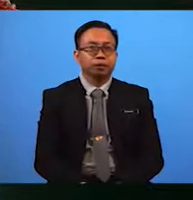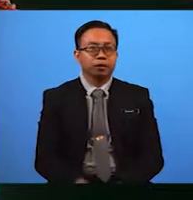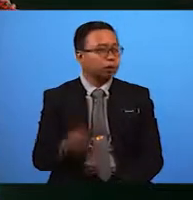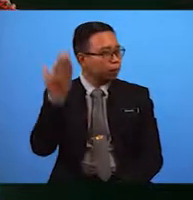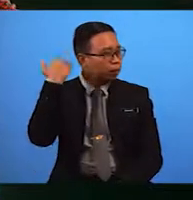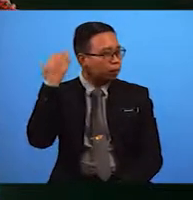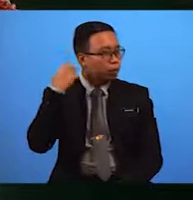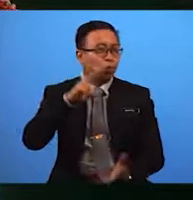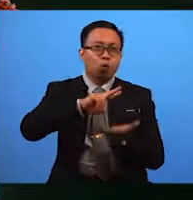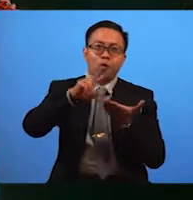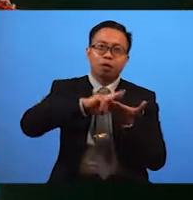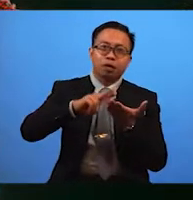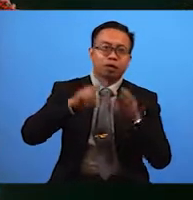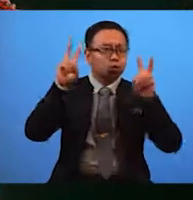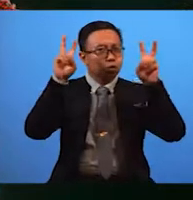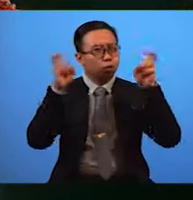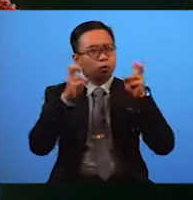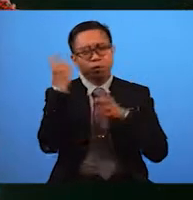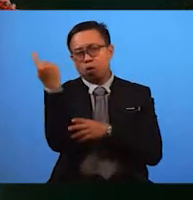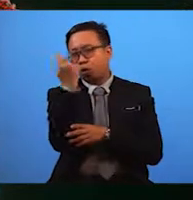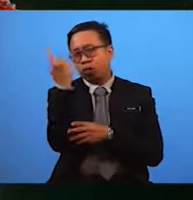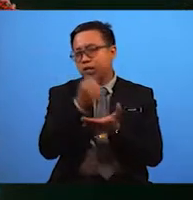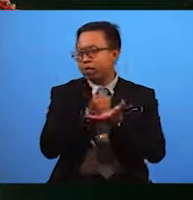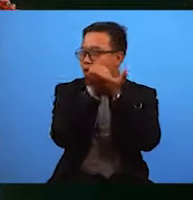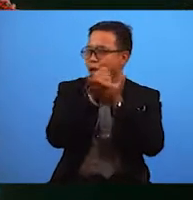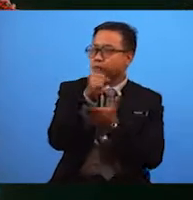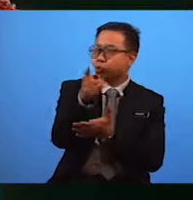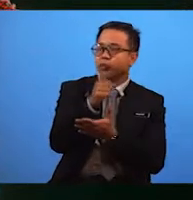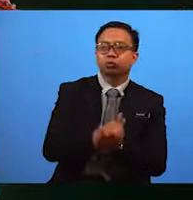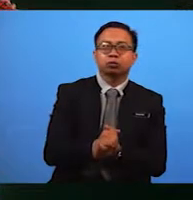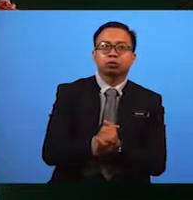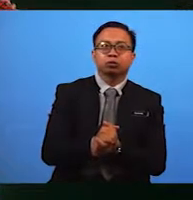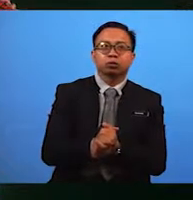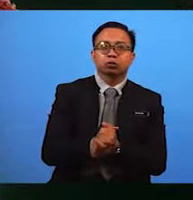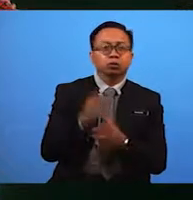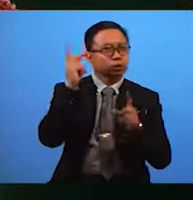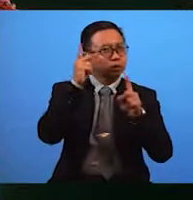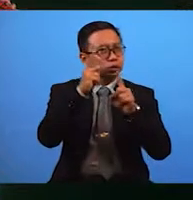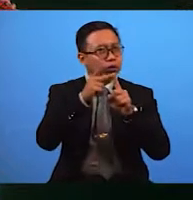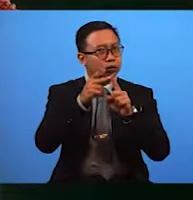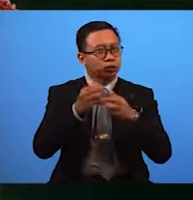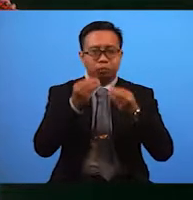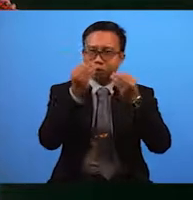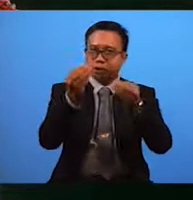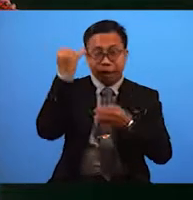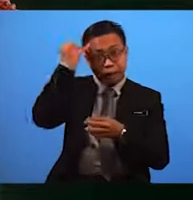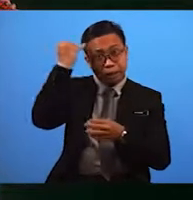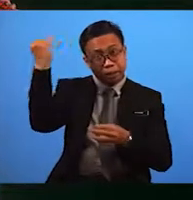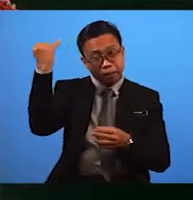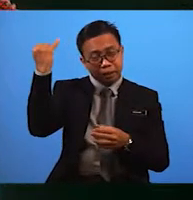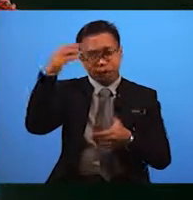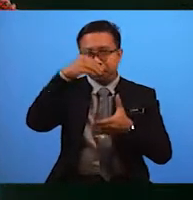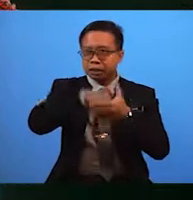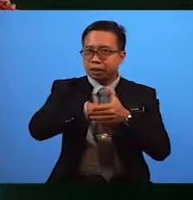Background reading on a topic always helps you, especially when you are asked to give your own ideas in